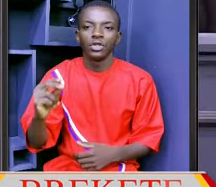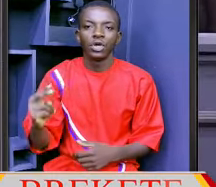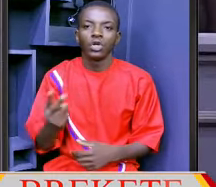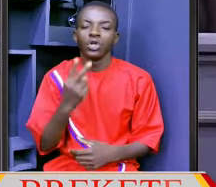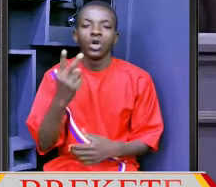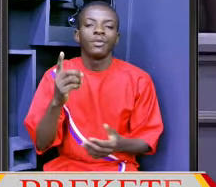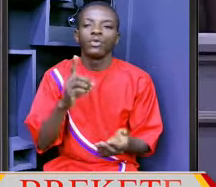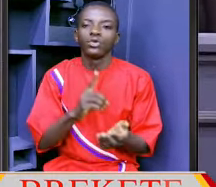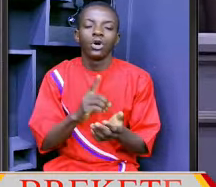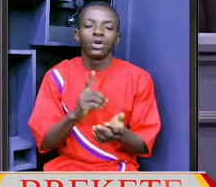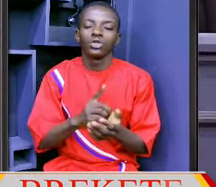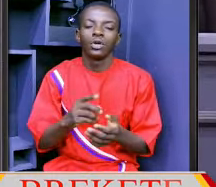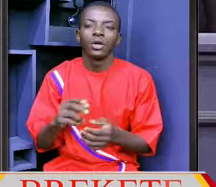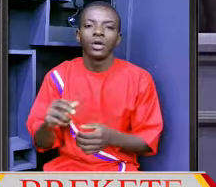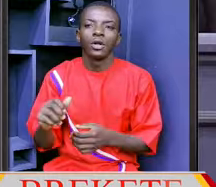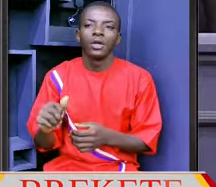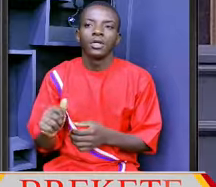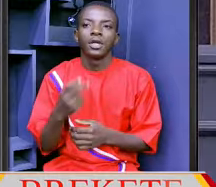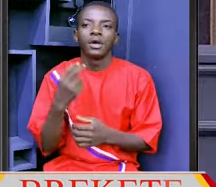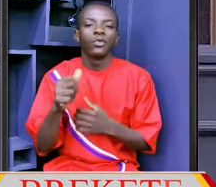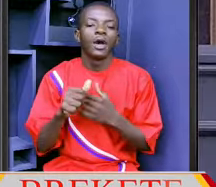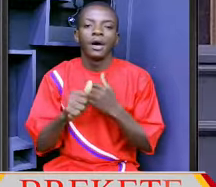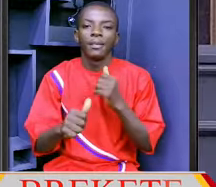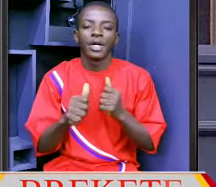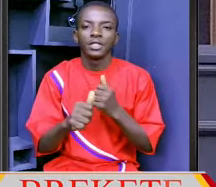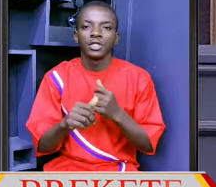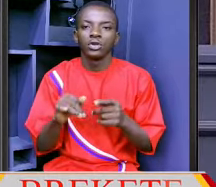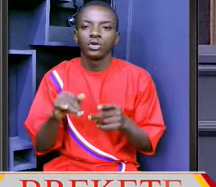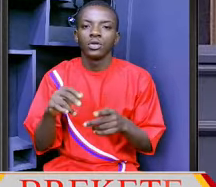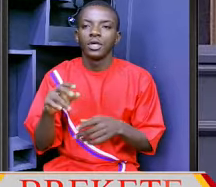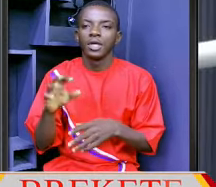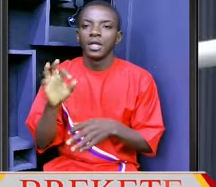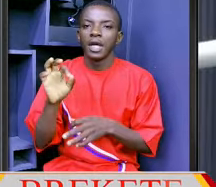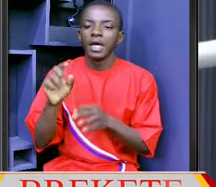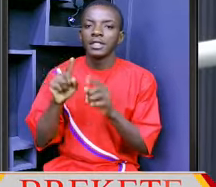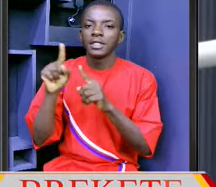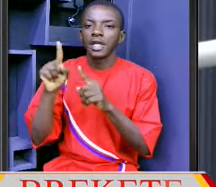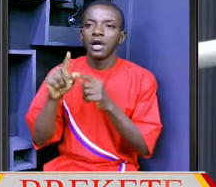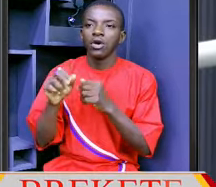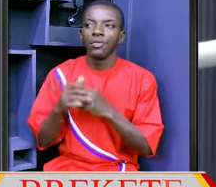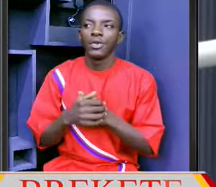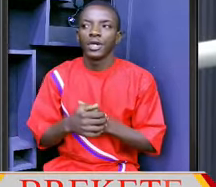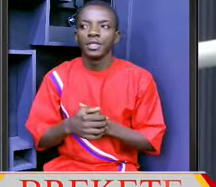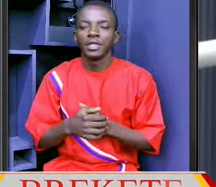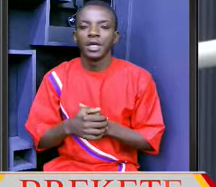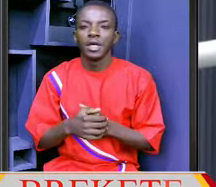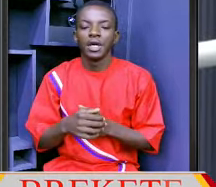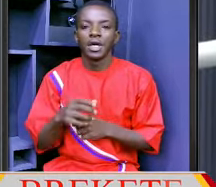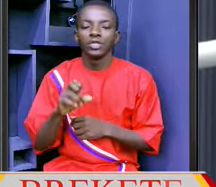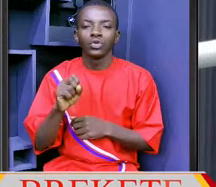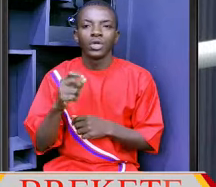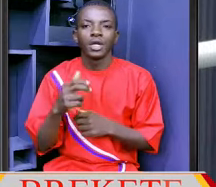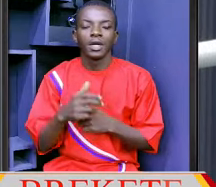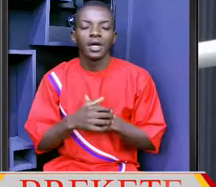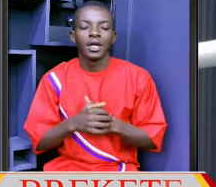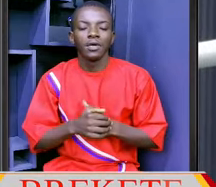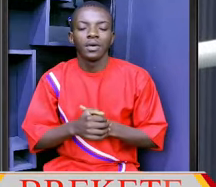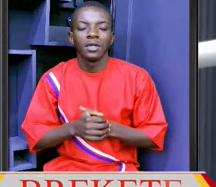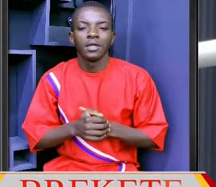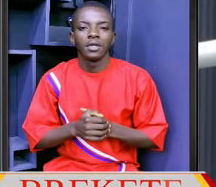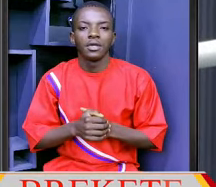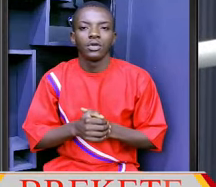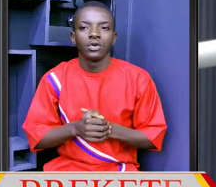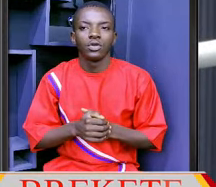GCON, double doctor, double ambassador, 9-star comrade, Ezu Gere